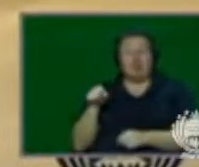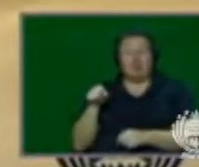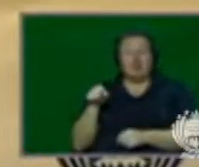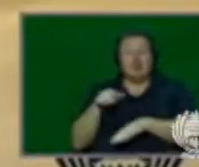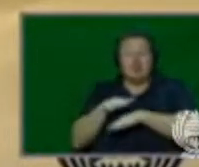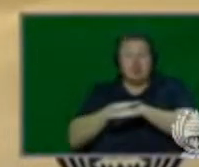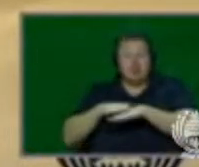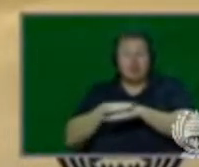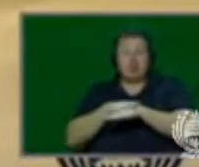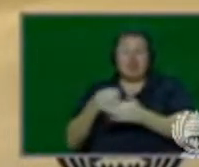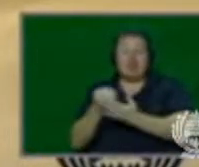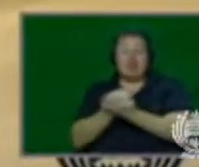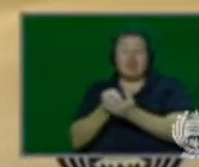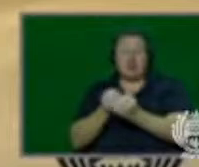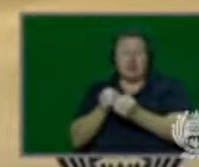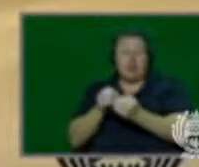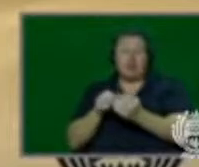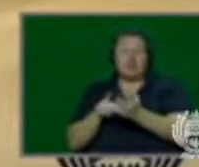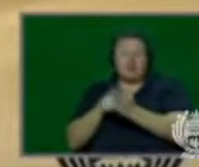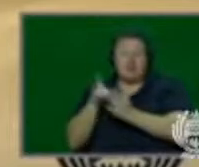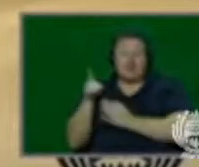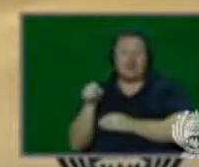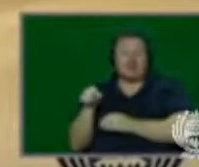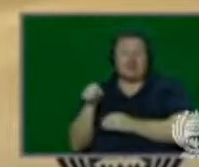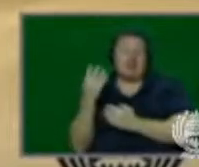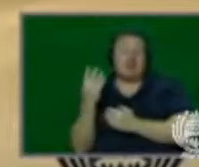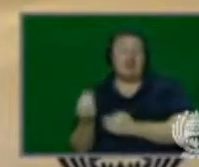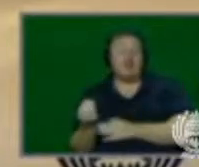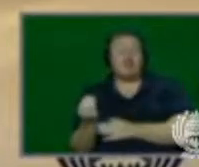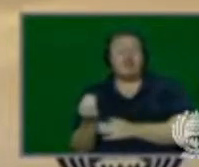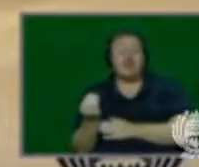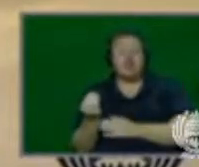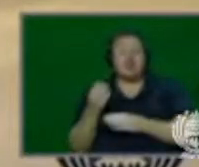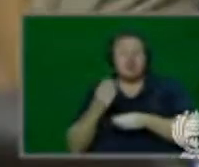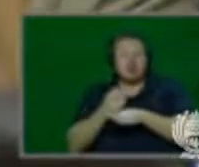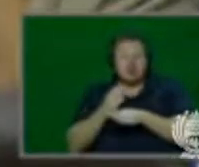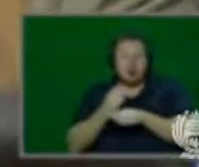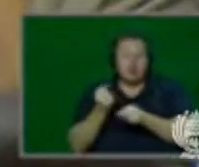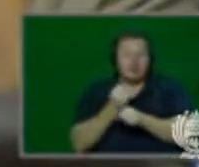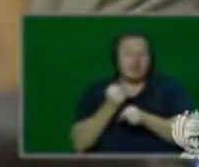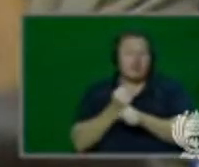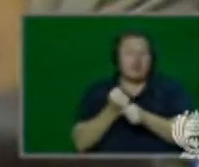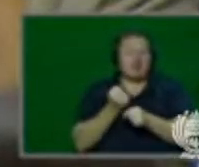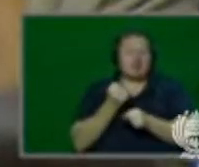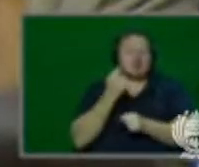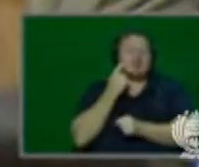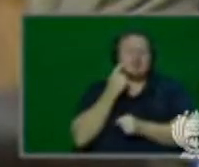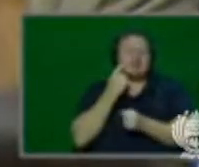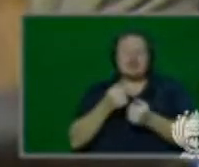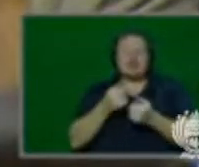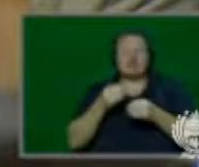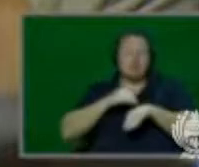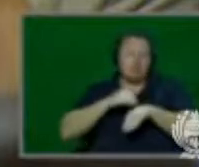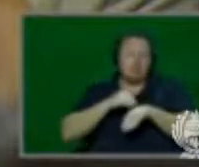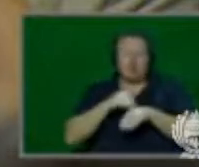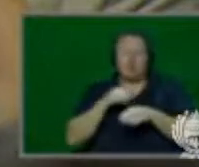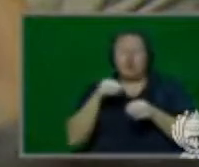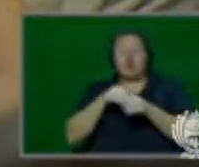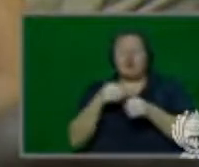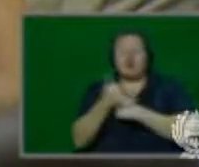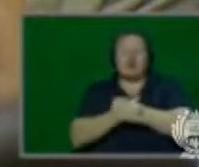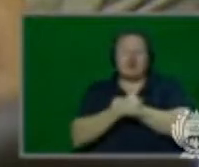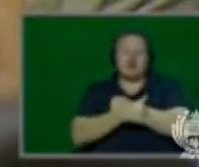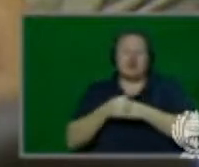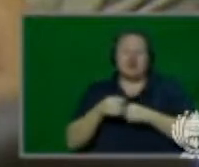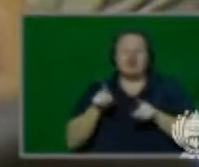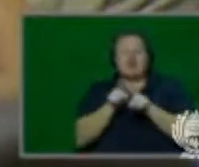development, a key source of jobs, and an avenue for scaling up service delivery. This